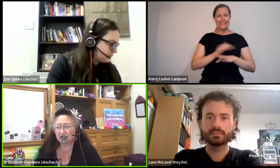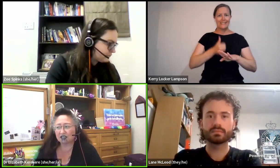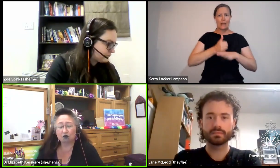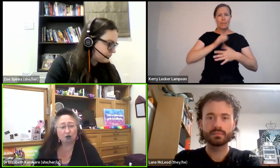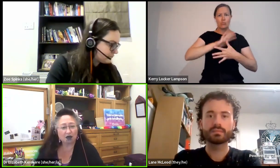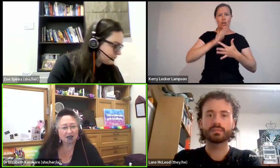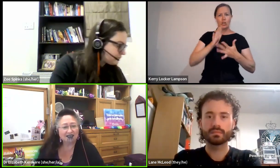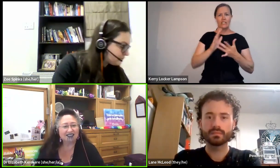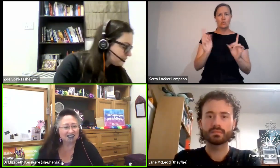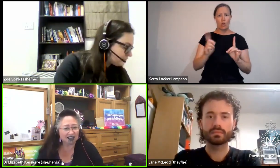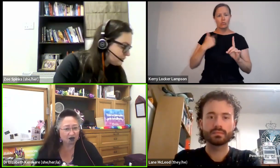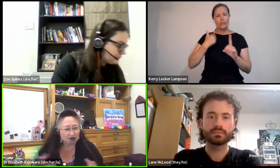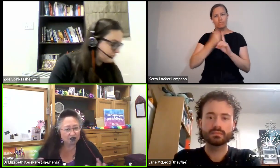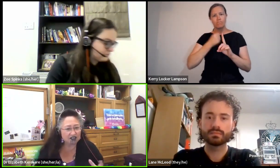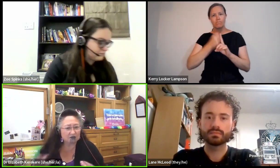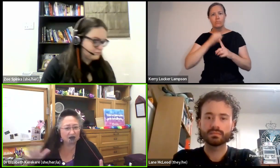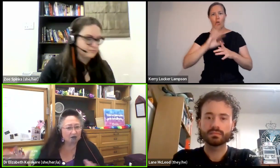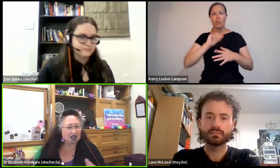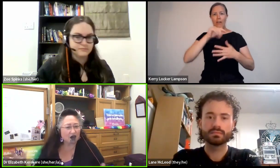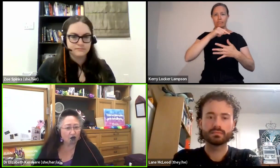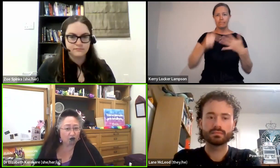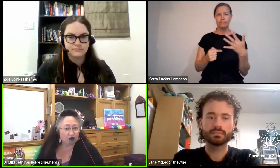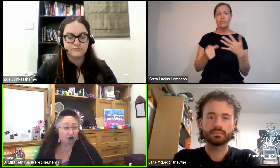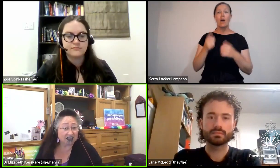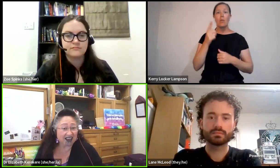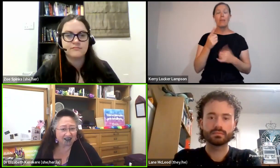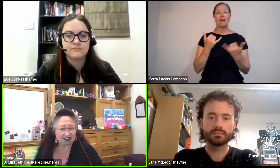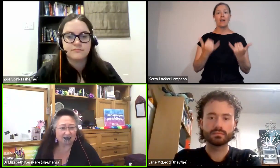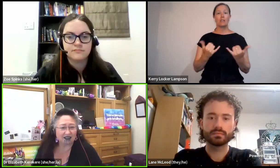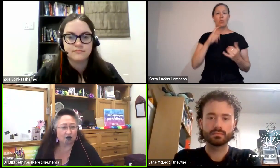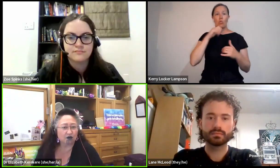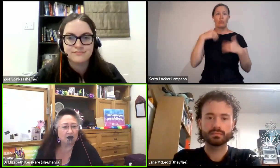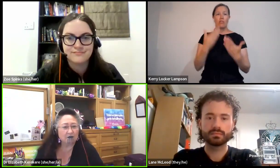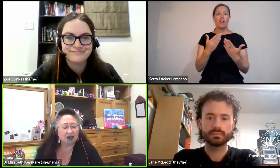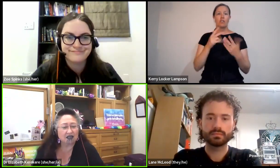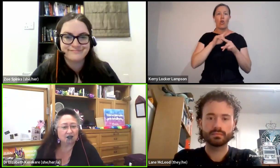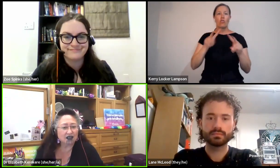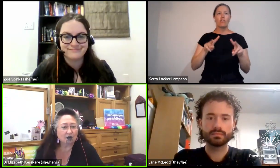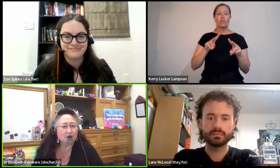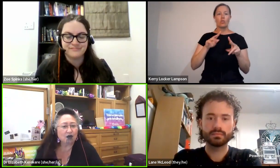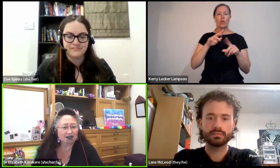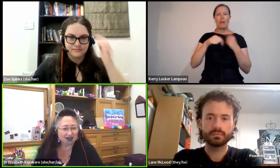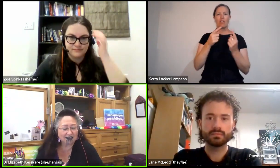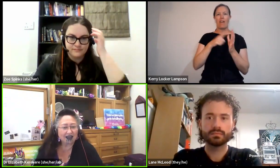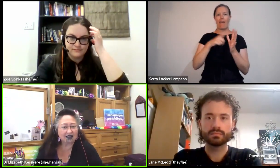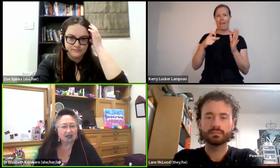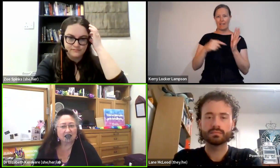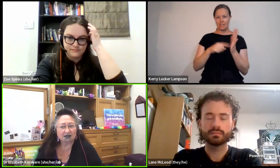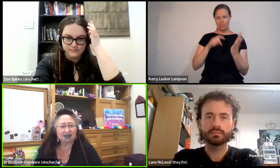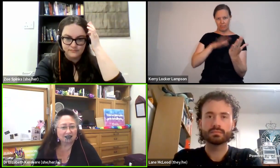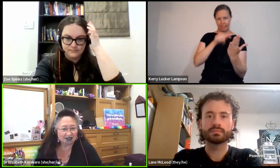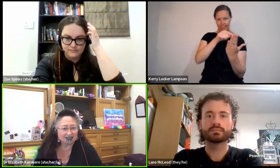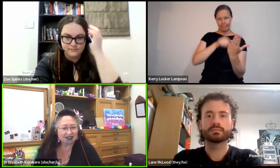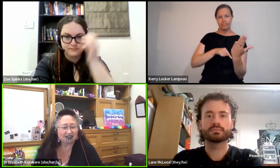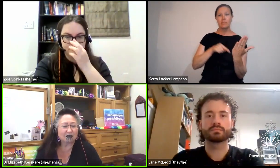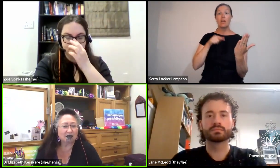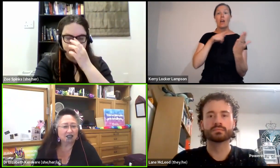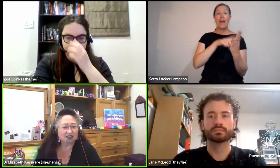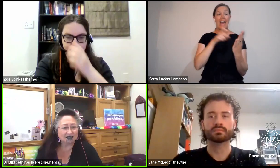and fighting for. But to start, I'll give you just a mini overview of the Act itself. So the number one thing the Act does is